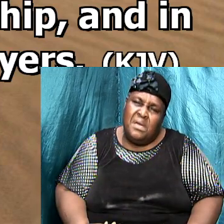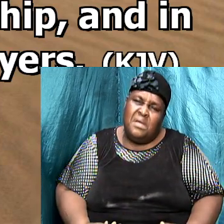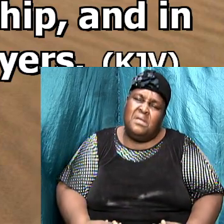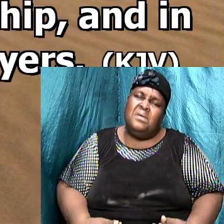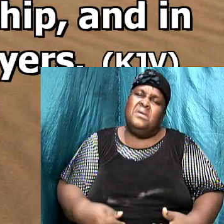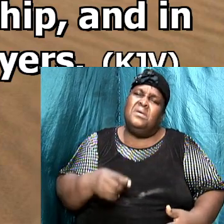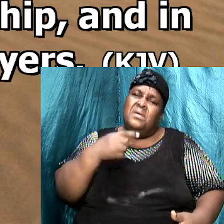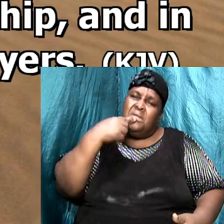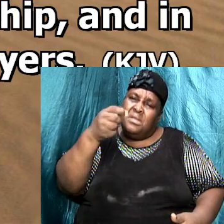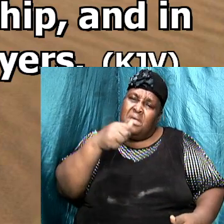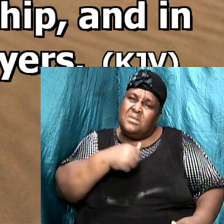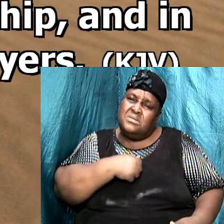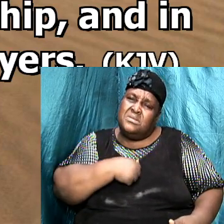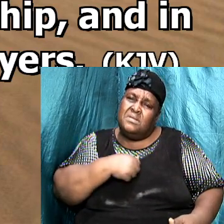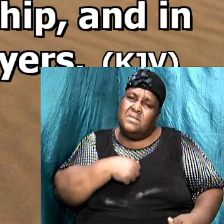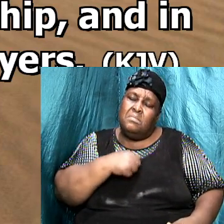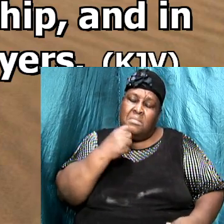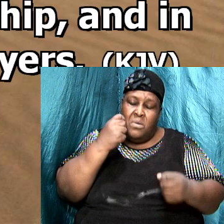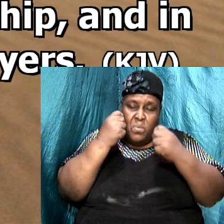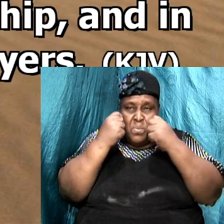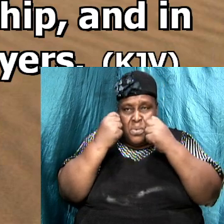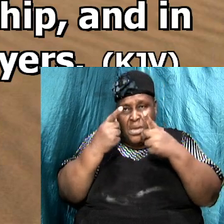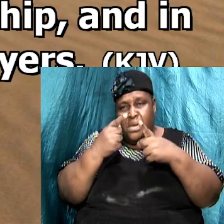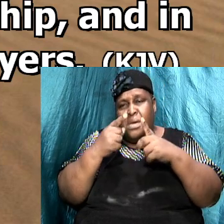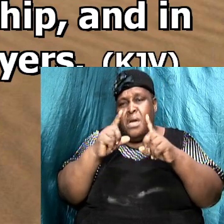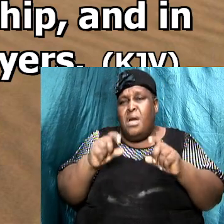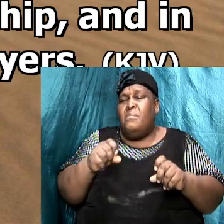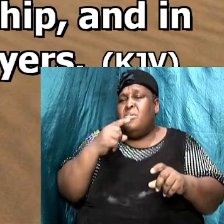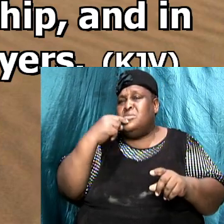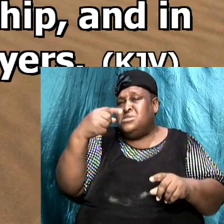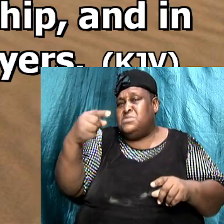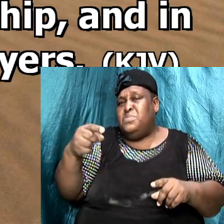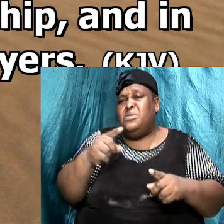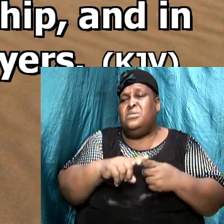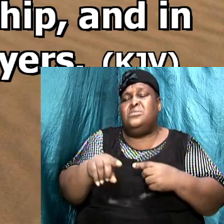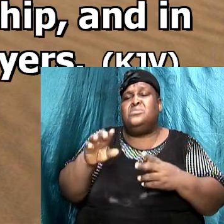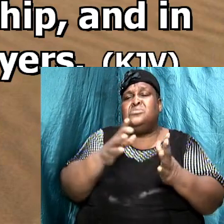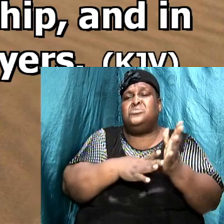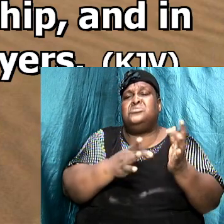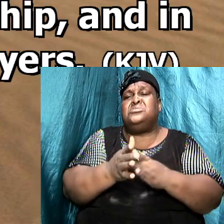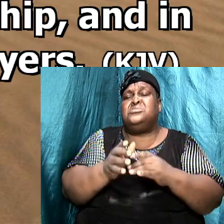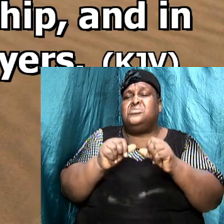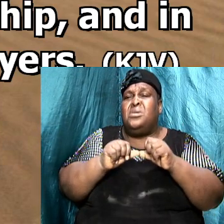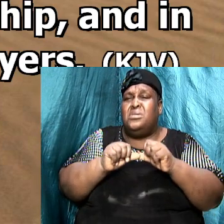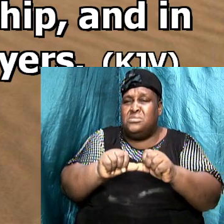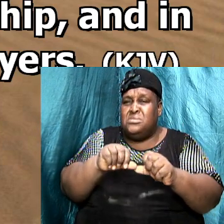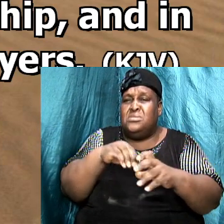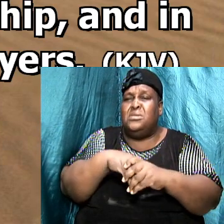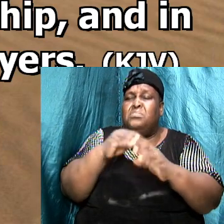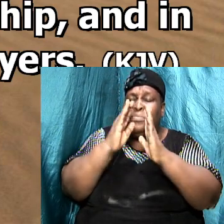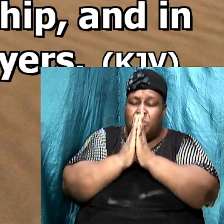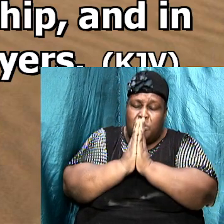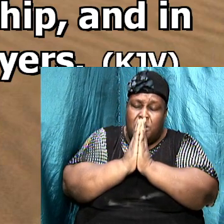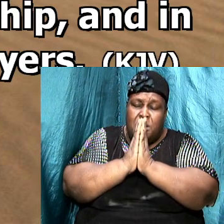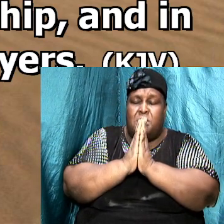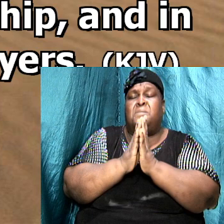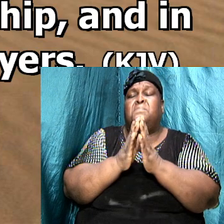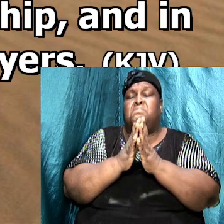I must talk to Jesus. We must continue in prayer. We must continue steadfastly